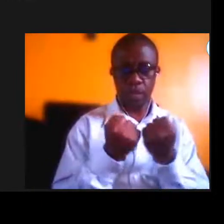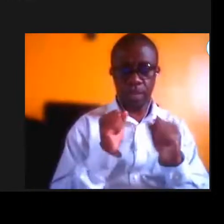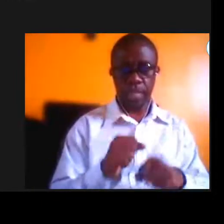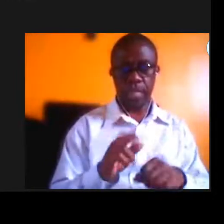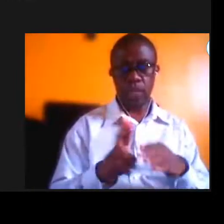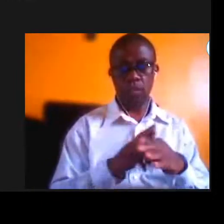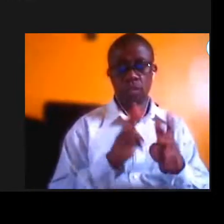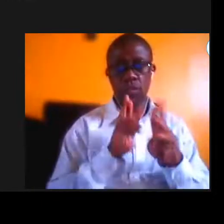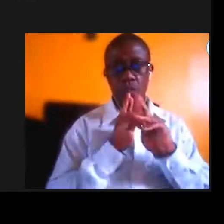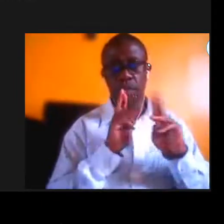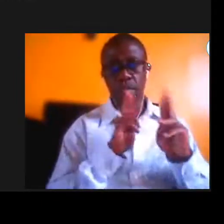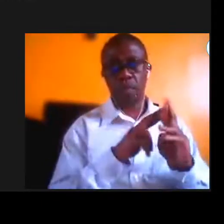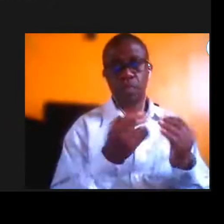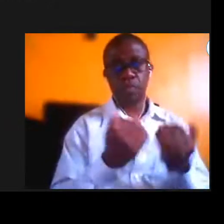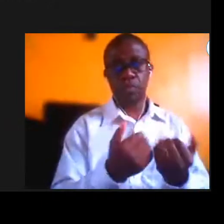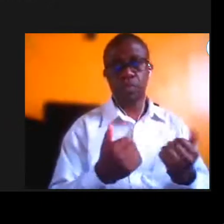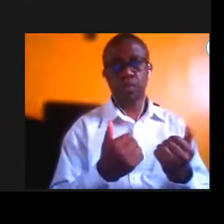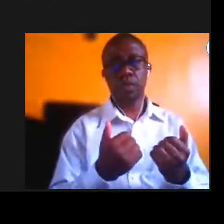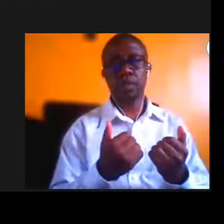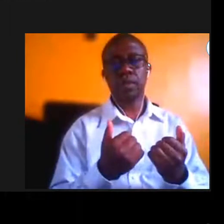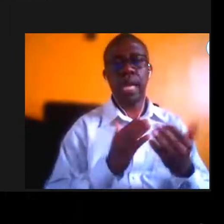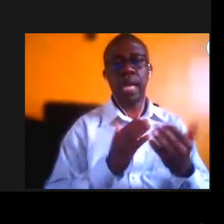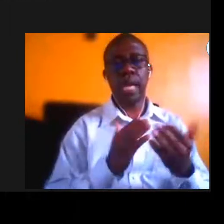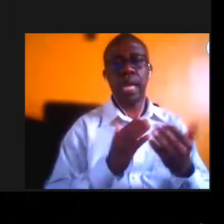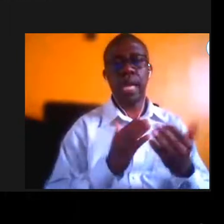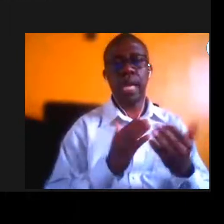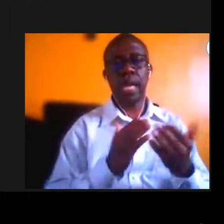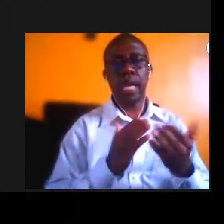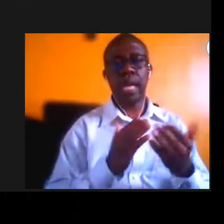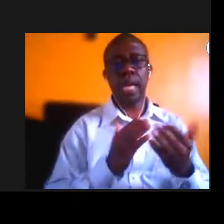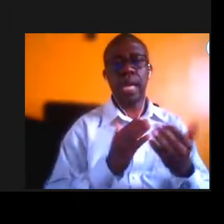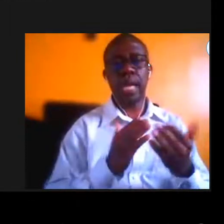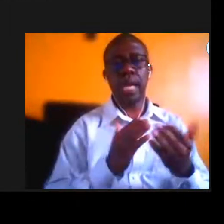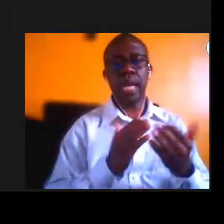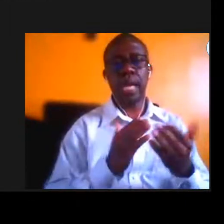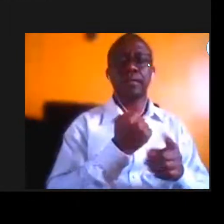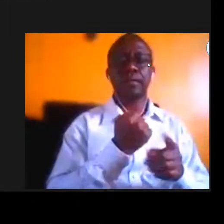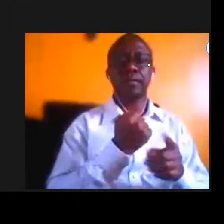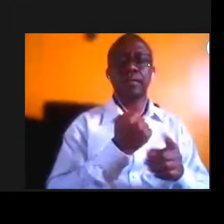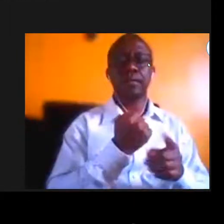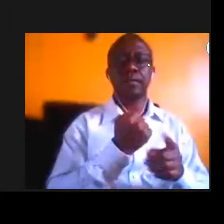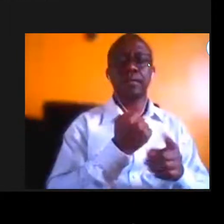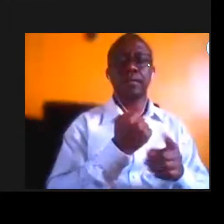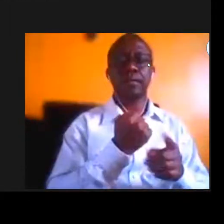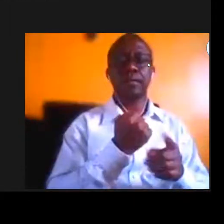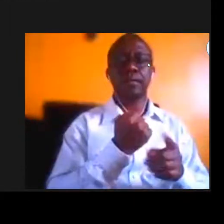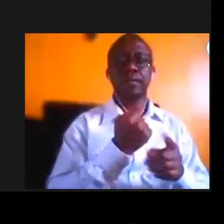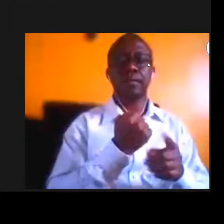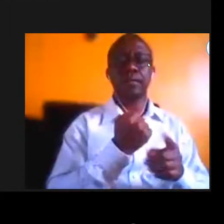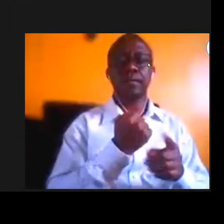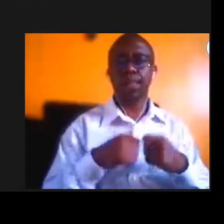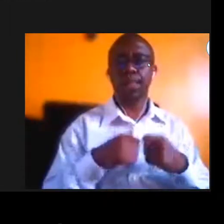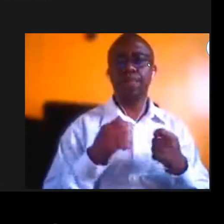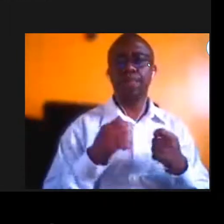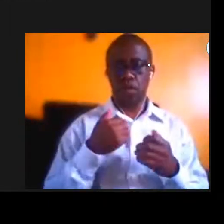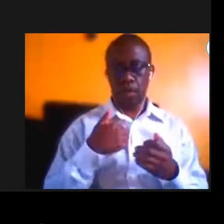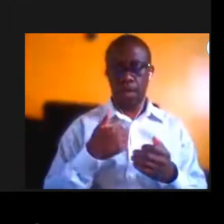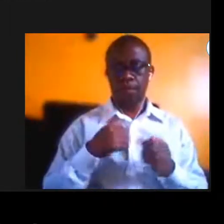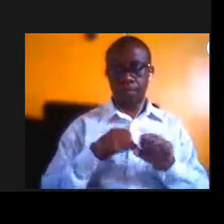rights violations. So yes, children can actually do that, and there are mechanisms that we can